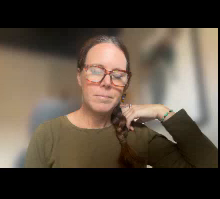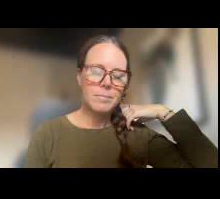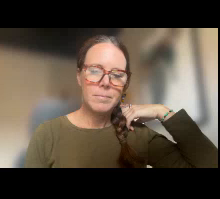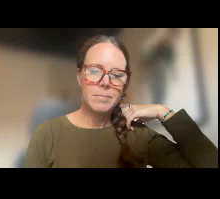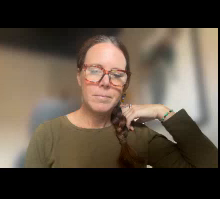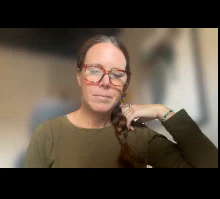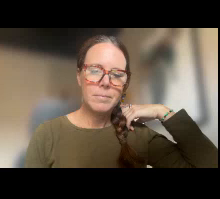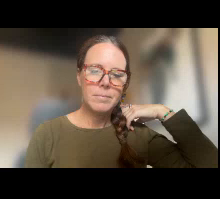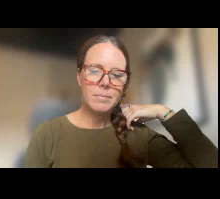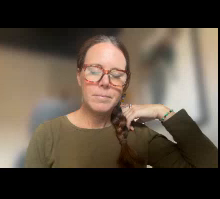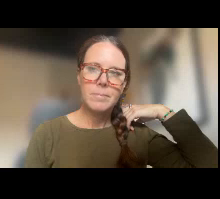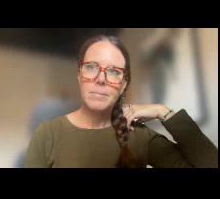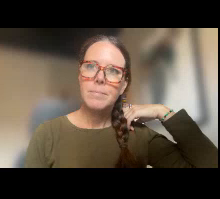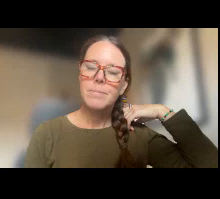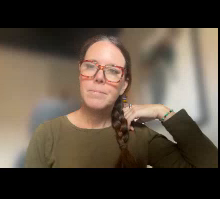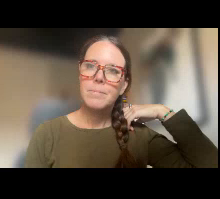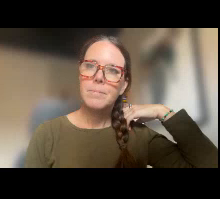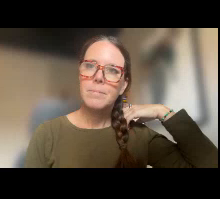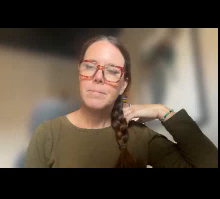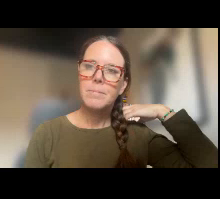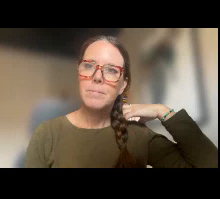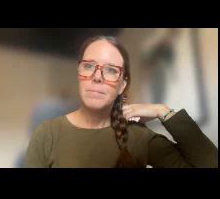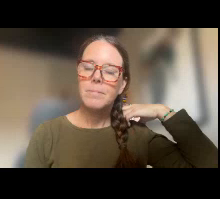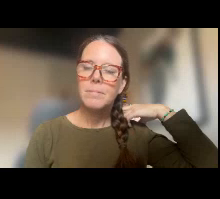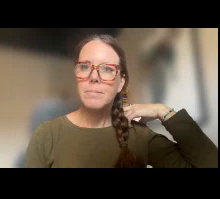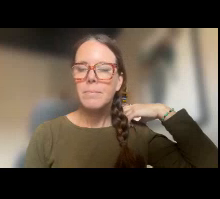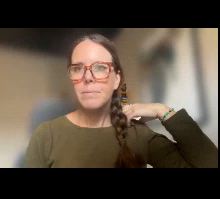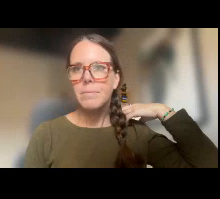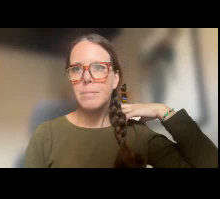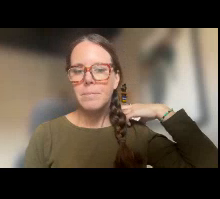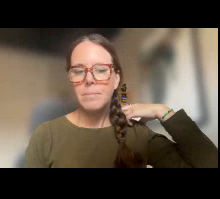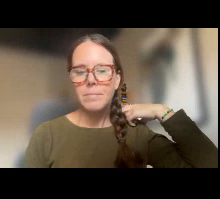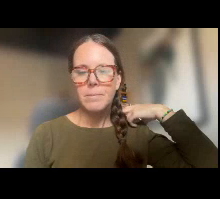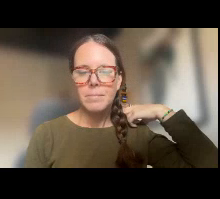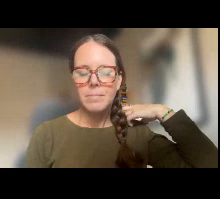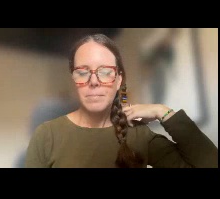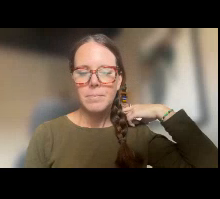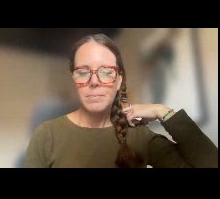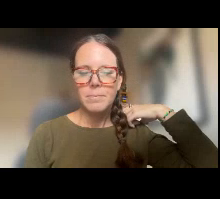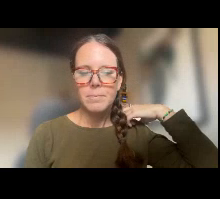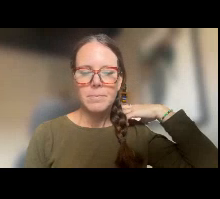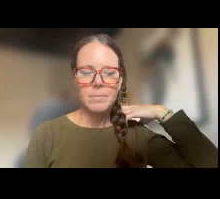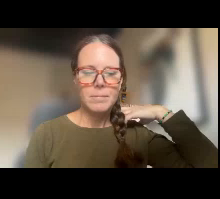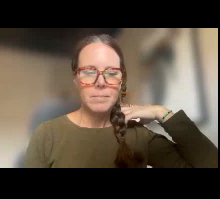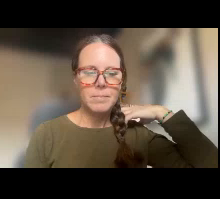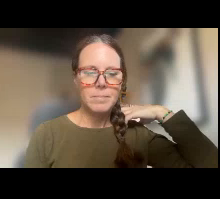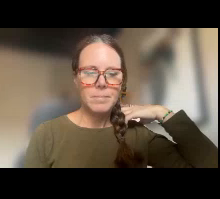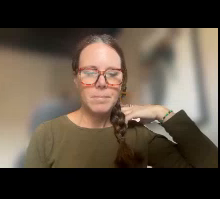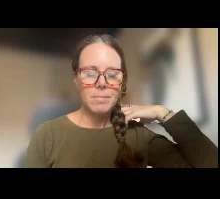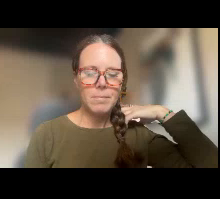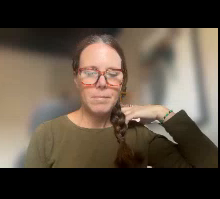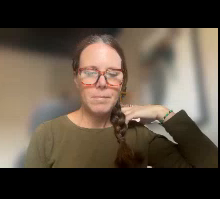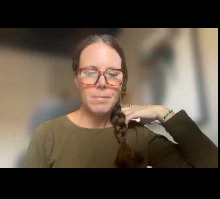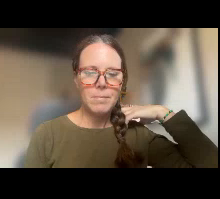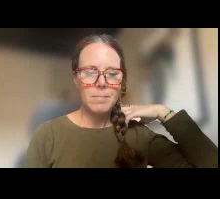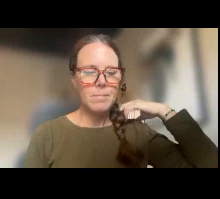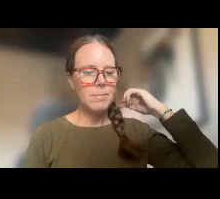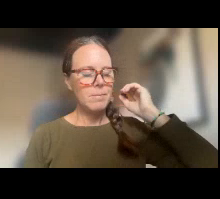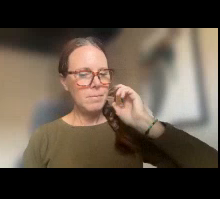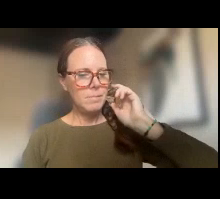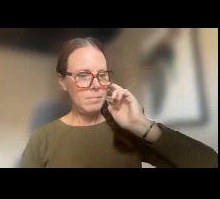I would be interested in learning more about what their plan is and what they're hoping to bring through